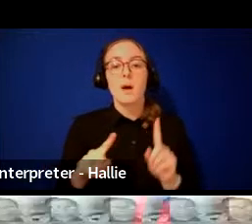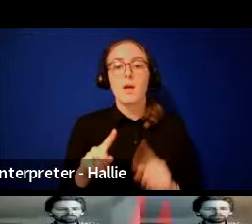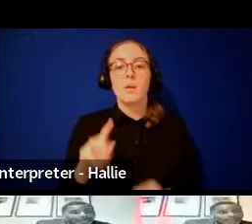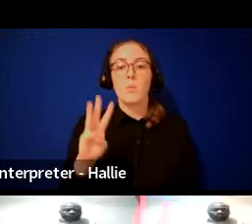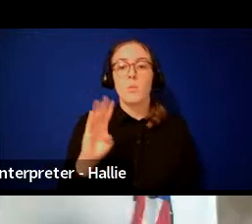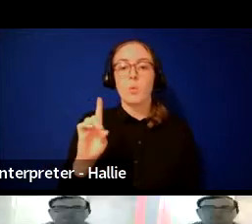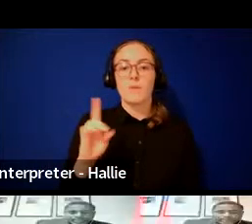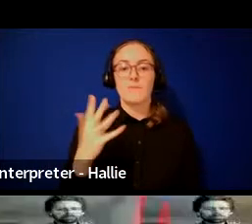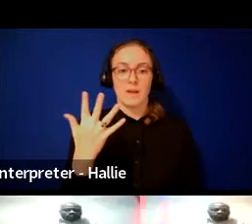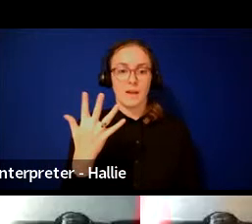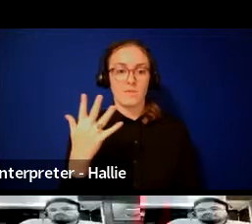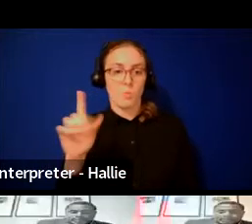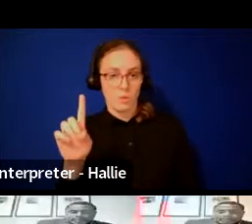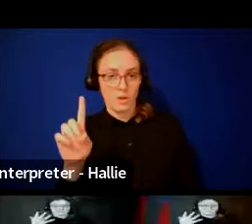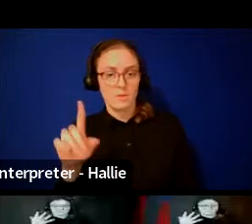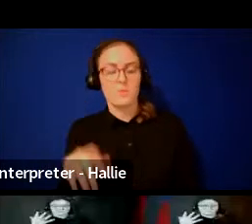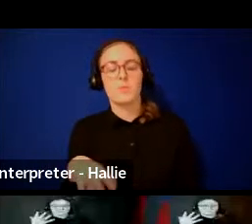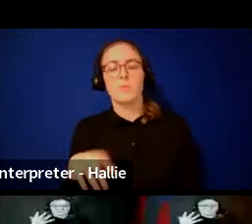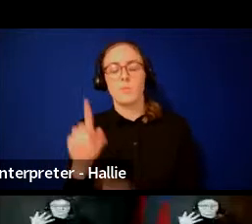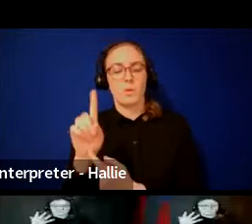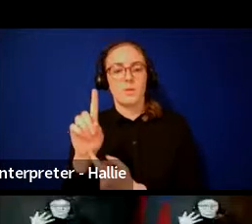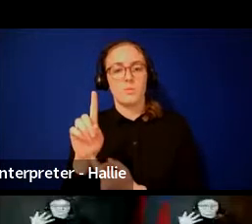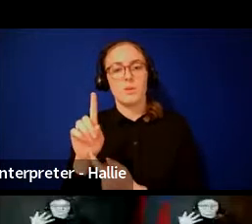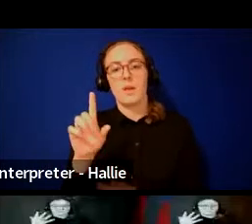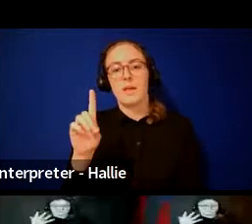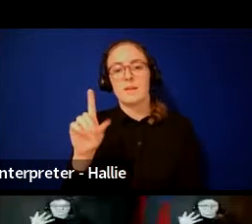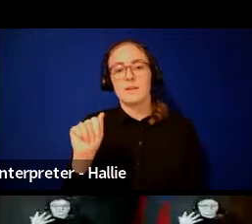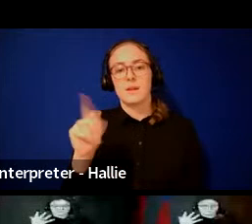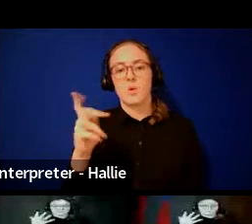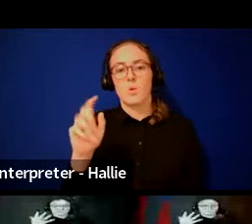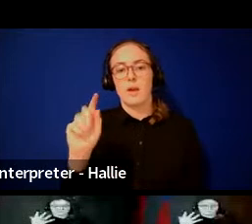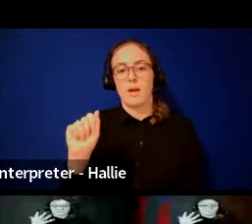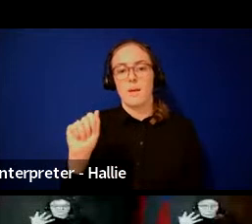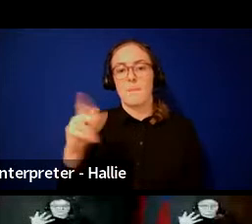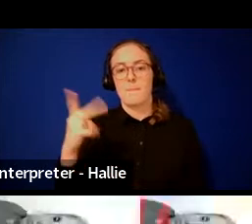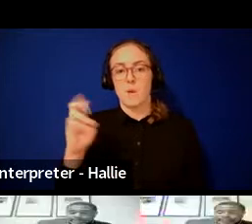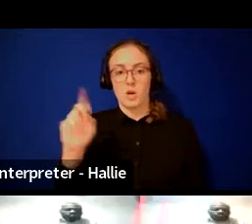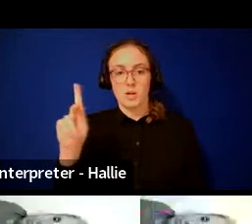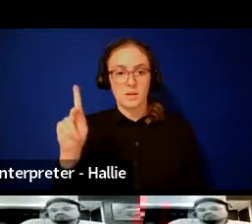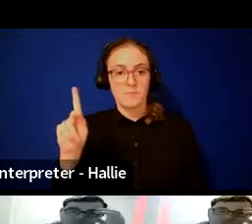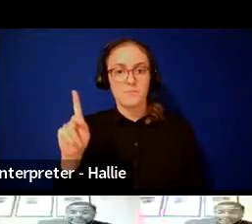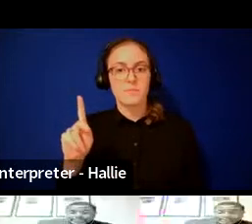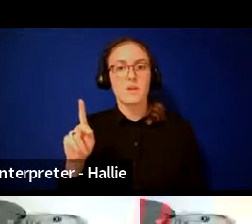Park, which is again located in close proximity to